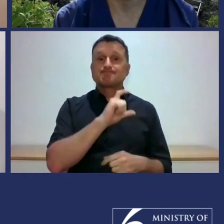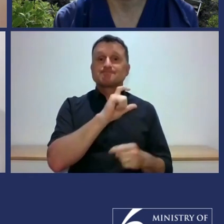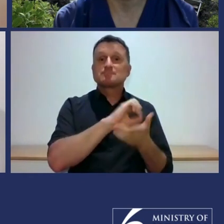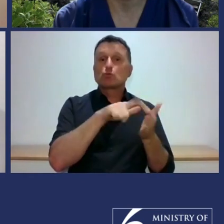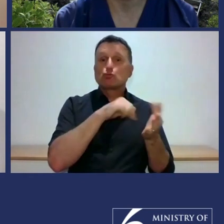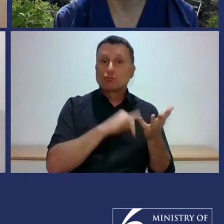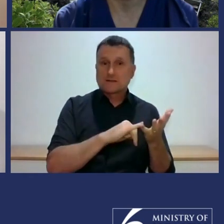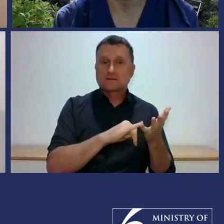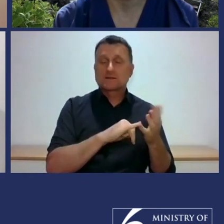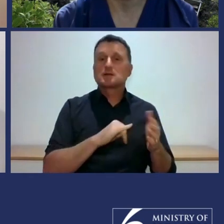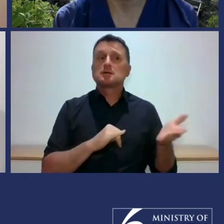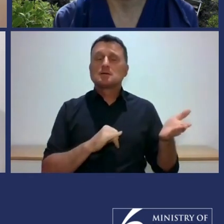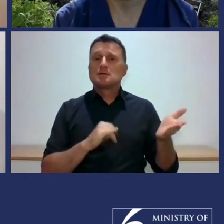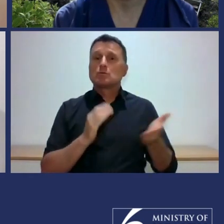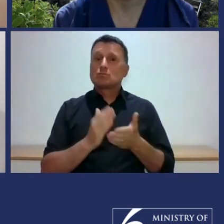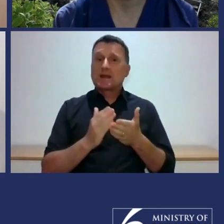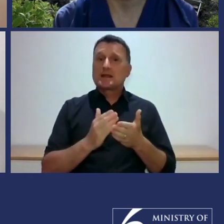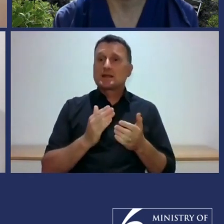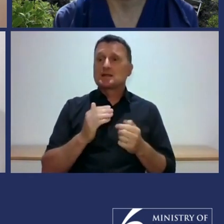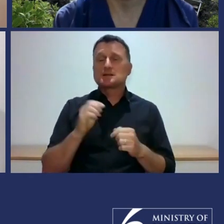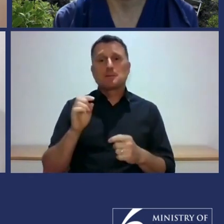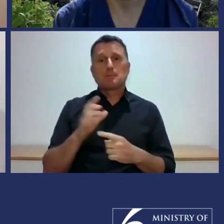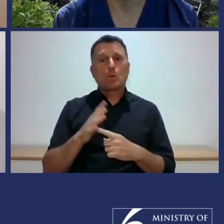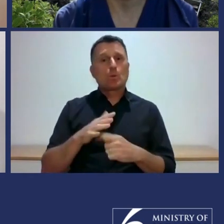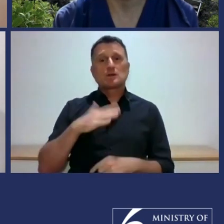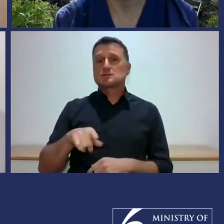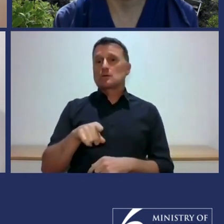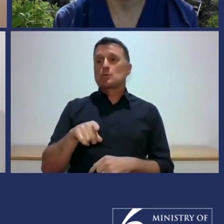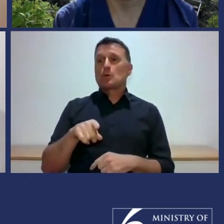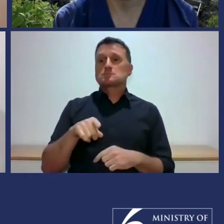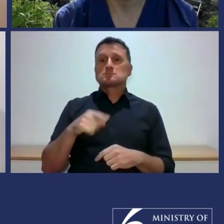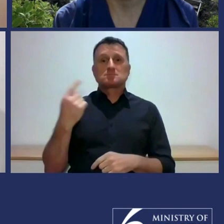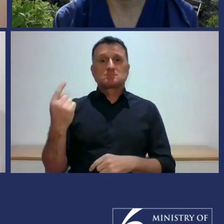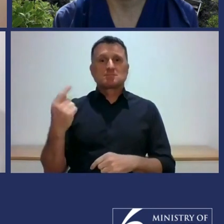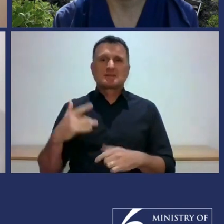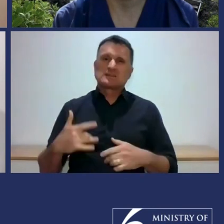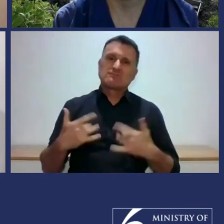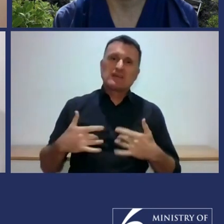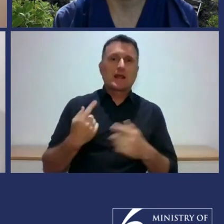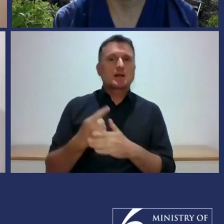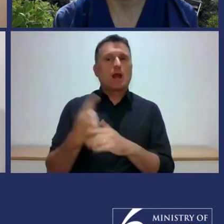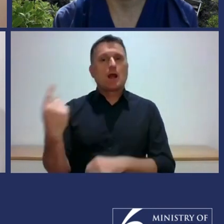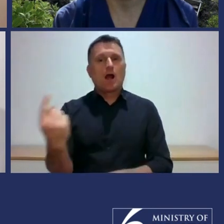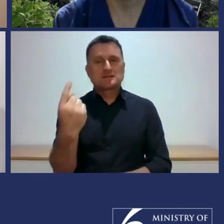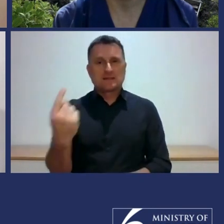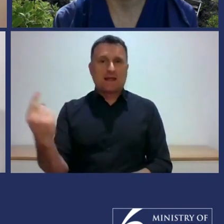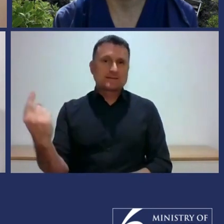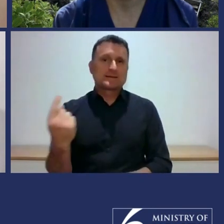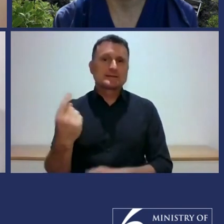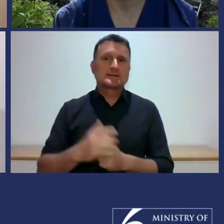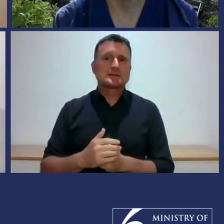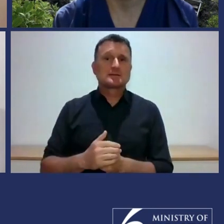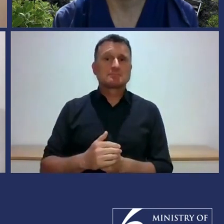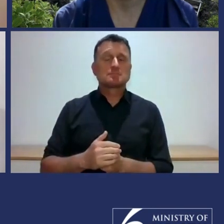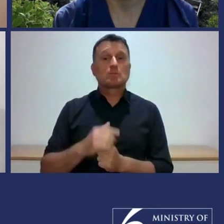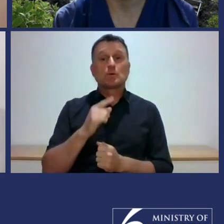anyone to feel isolated because of the decision that they have made. I do. So your advice, if your